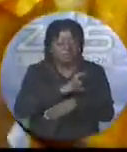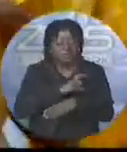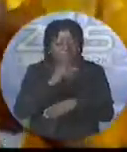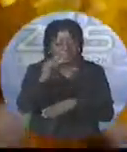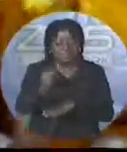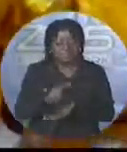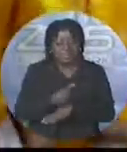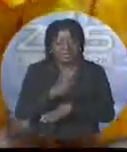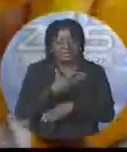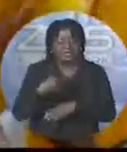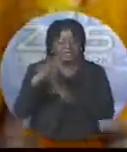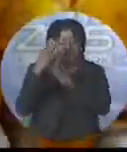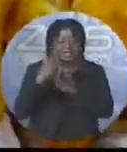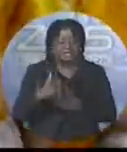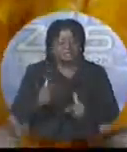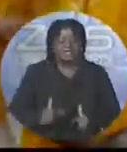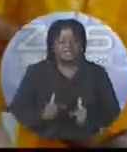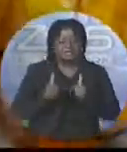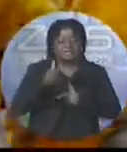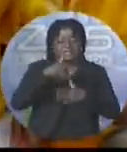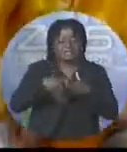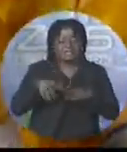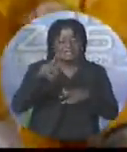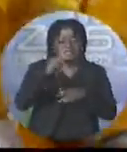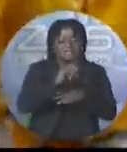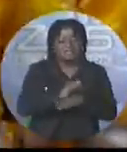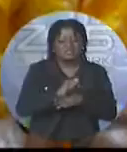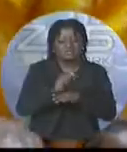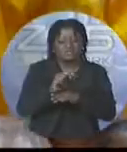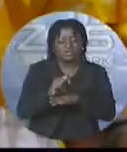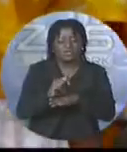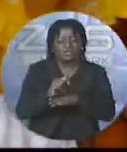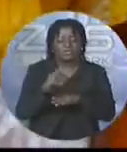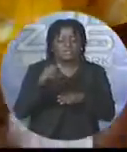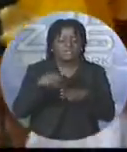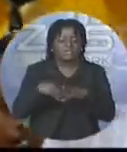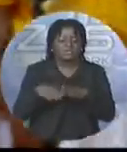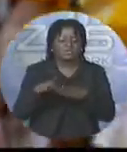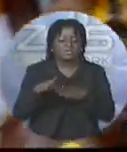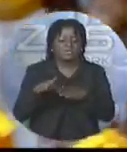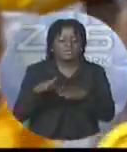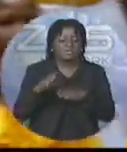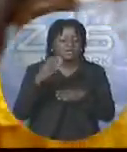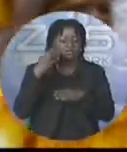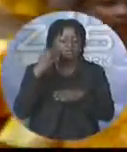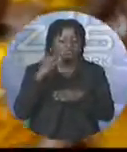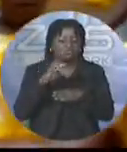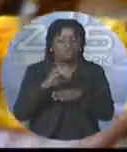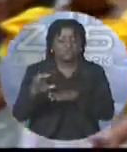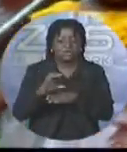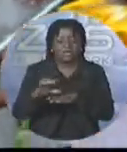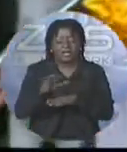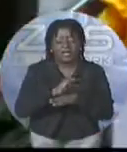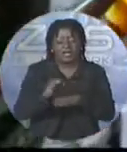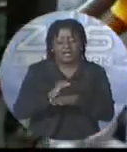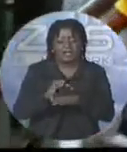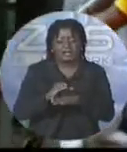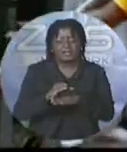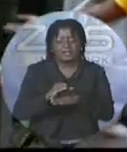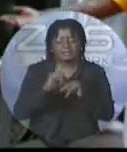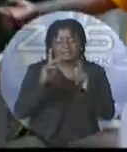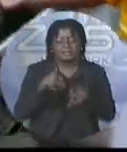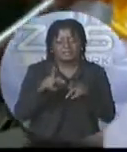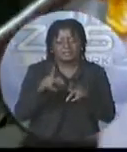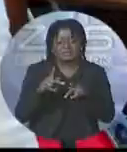Toronto, including Crooked Island descendant Violet Farquharson Lambert and her husband, Bob. I'm so pleased